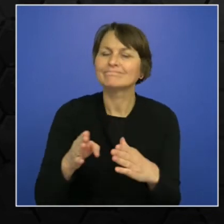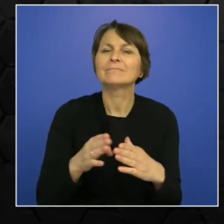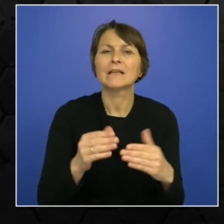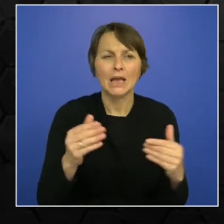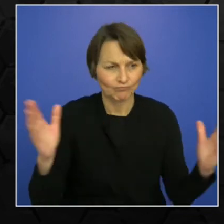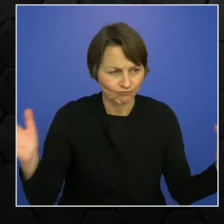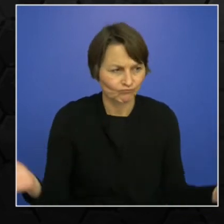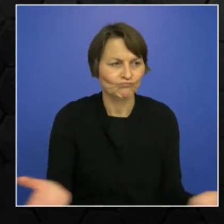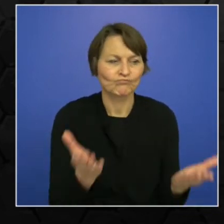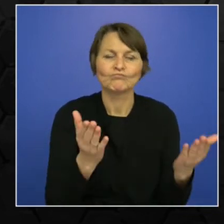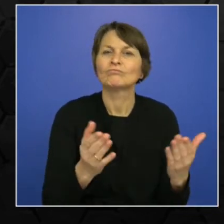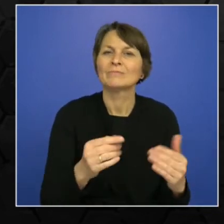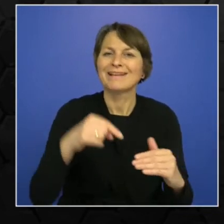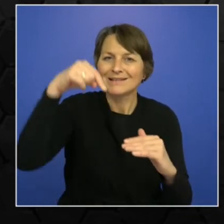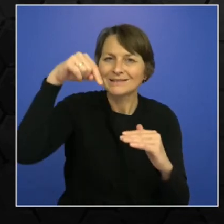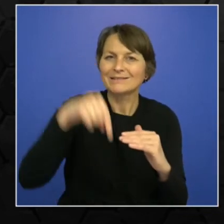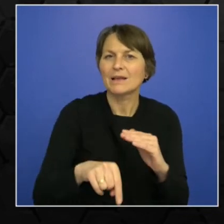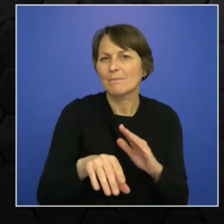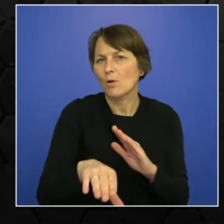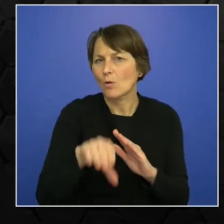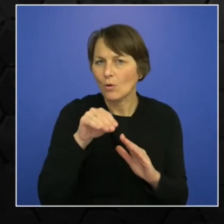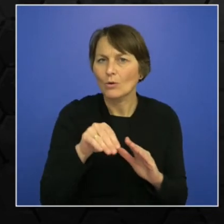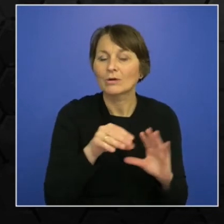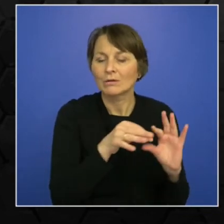to be run on edge devices as well.